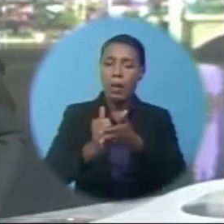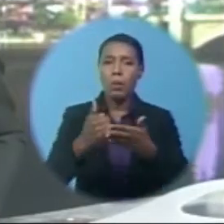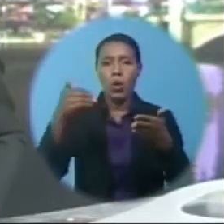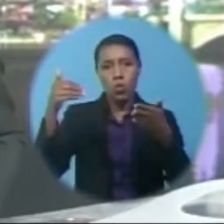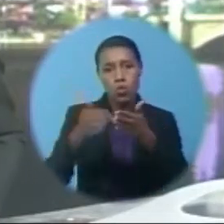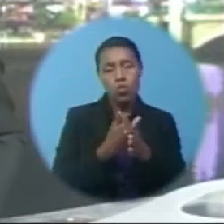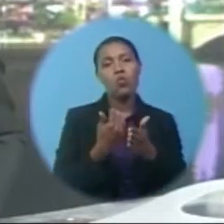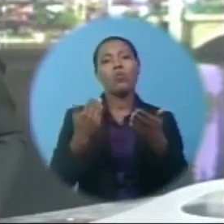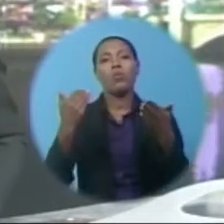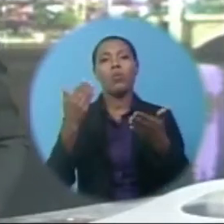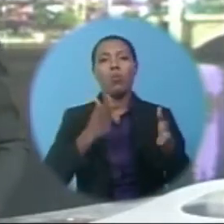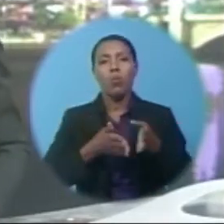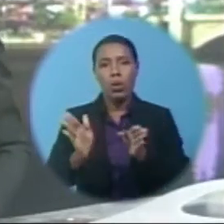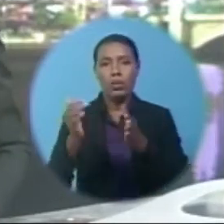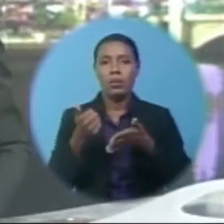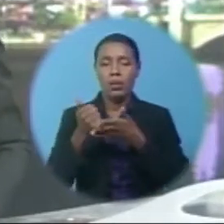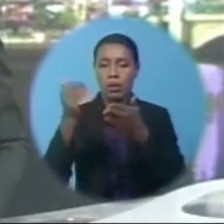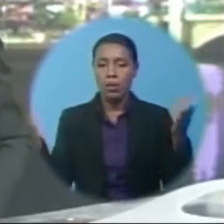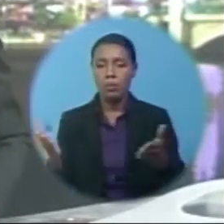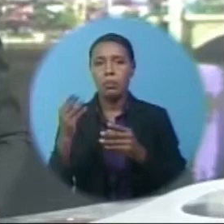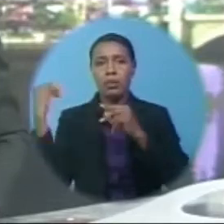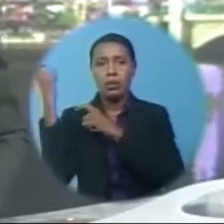people to give more.